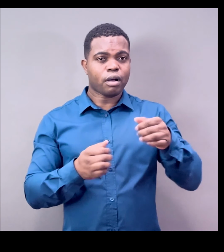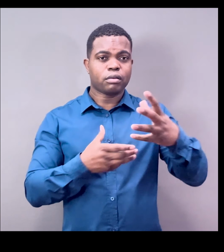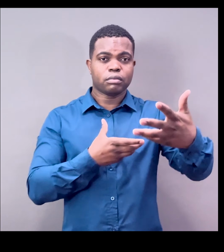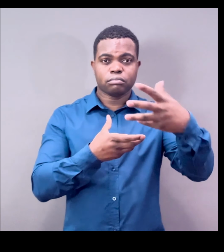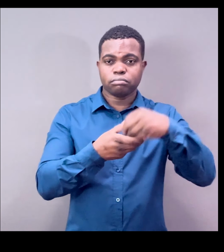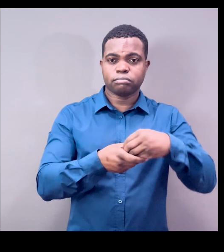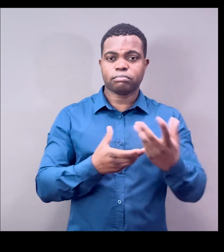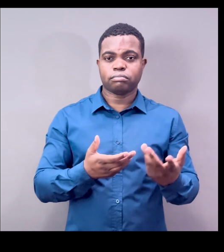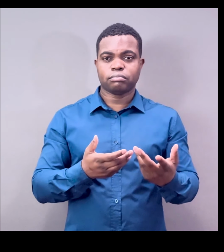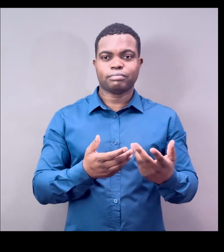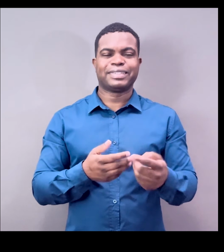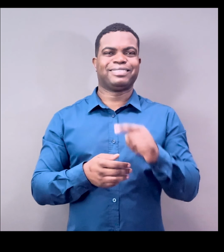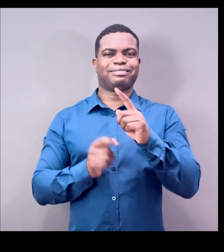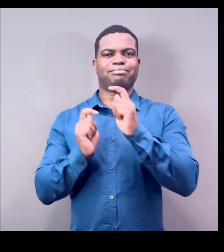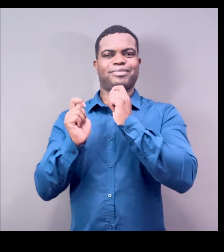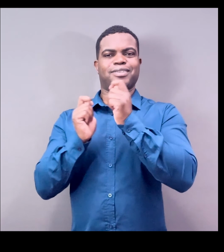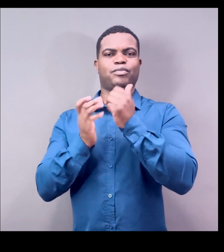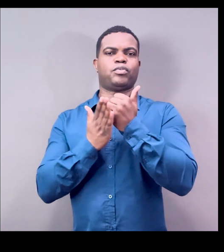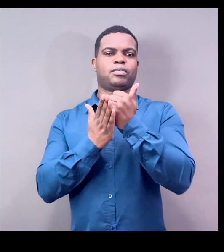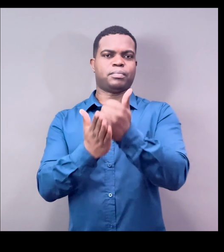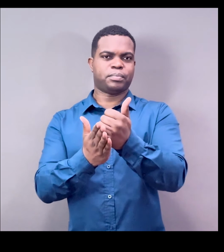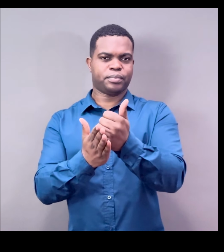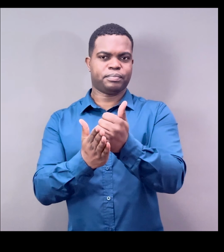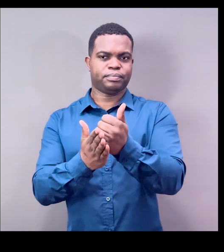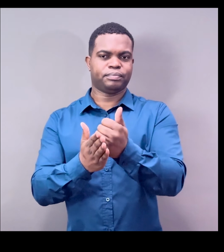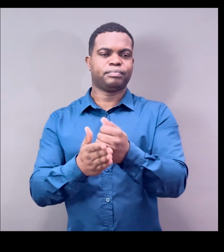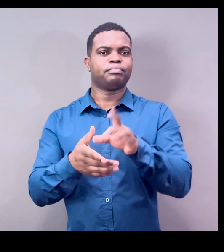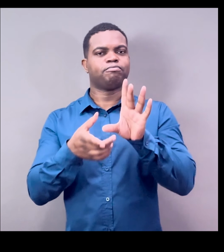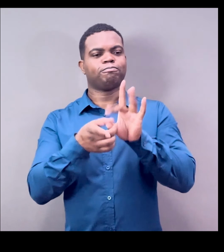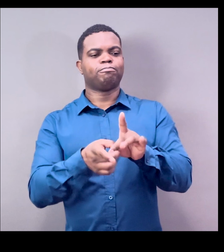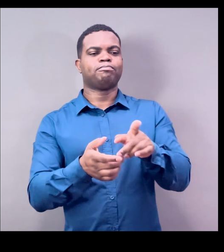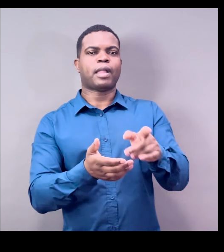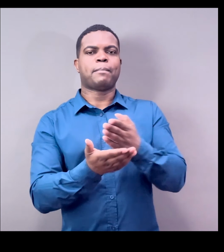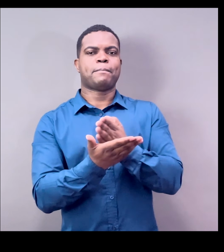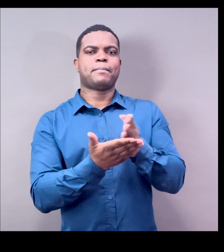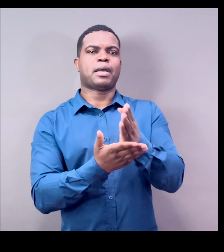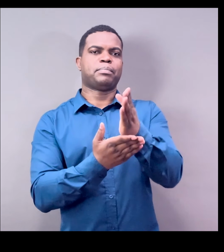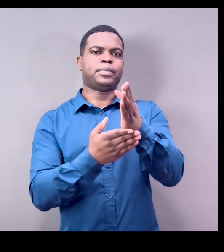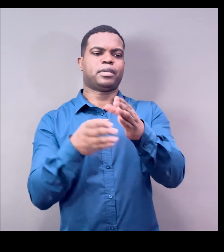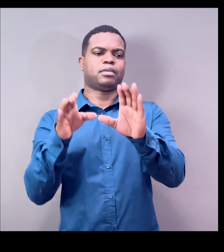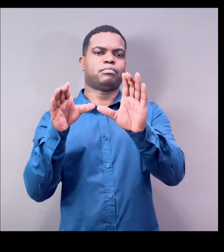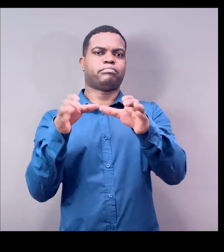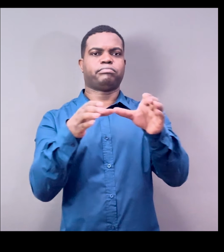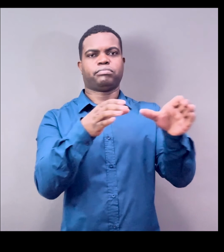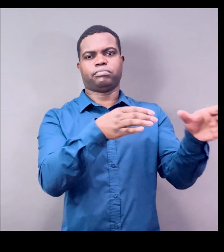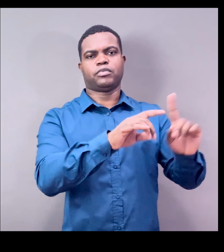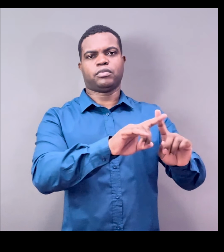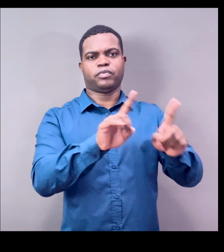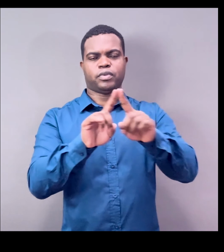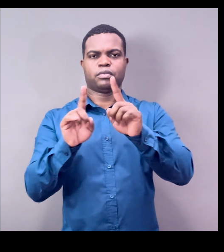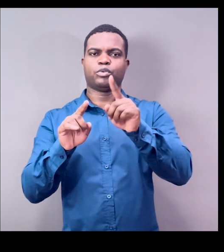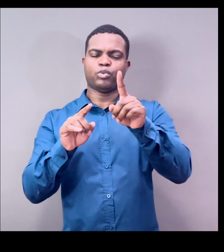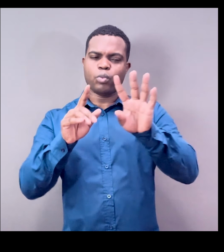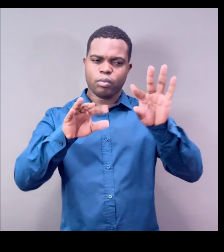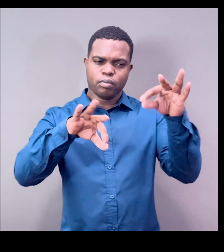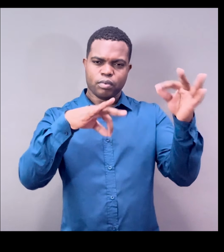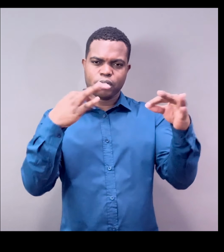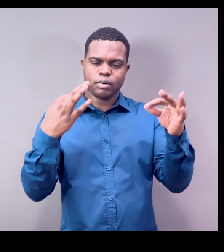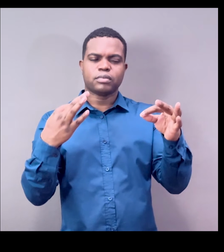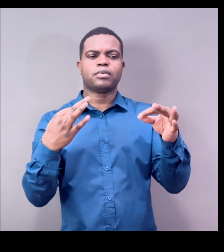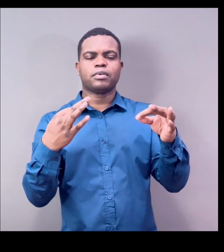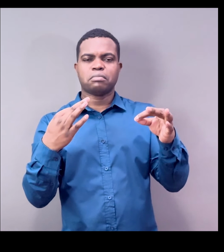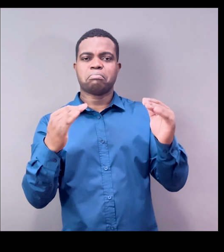So you can use stakeholders mapping to analyze